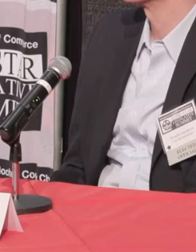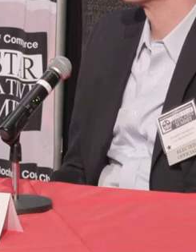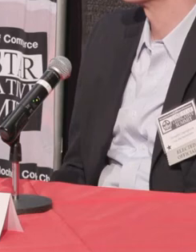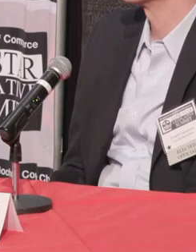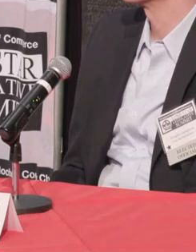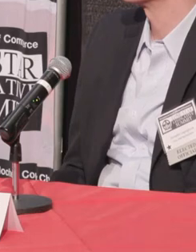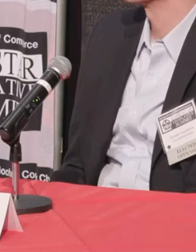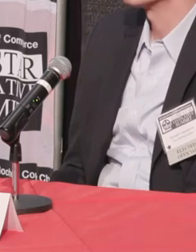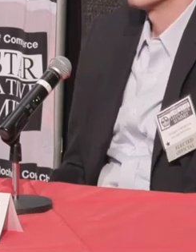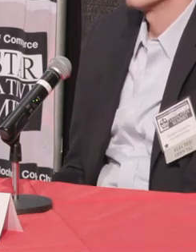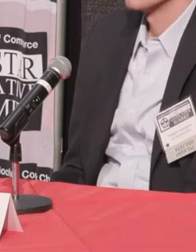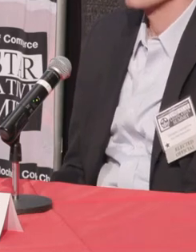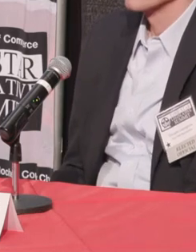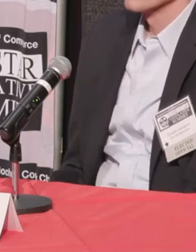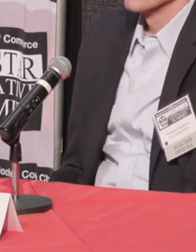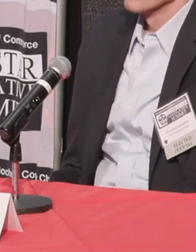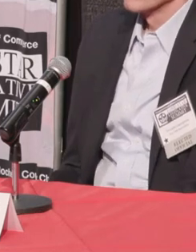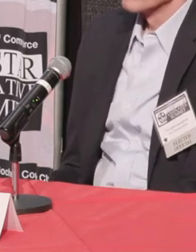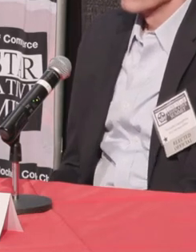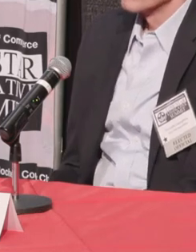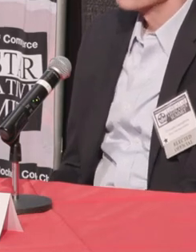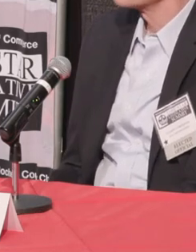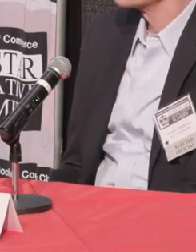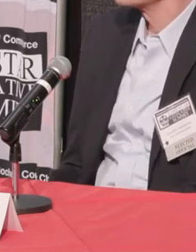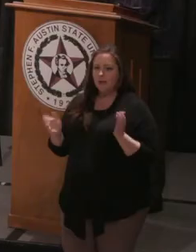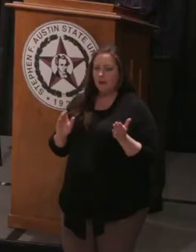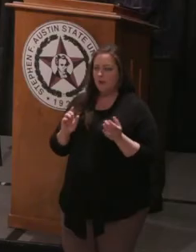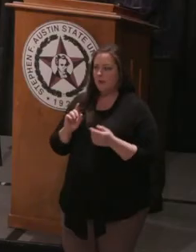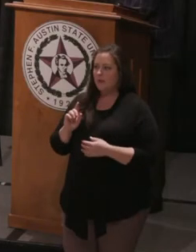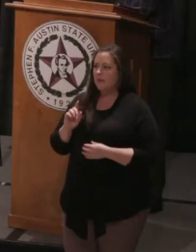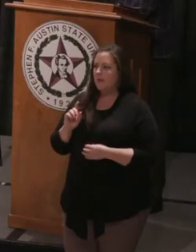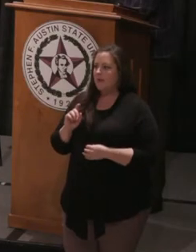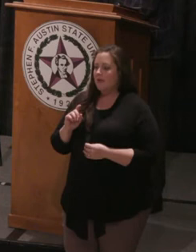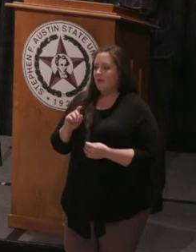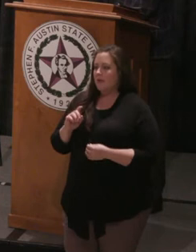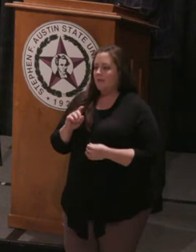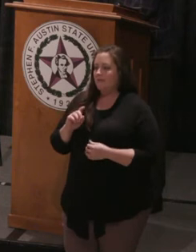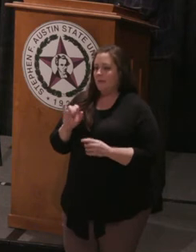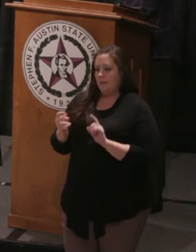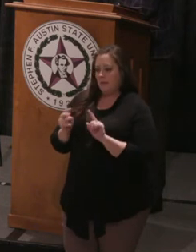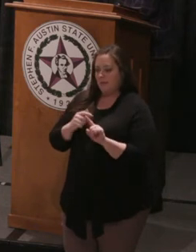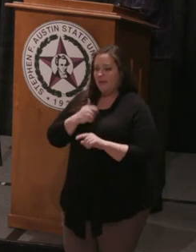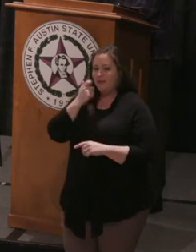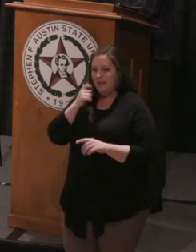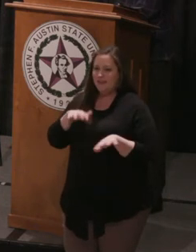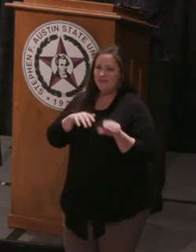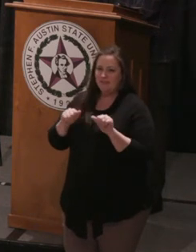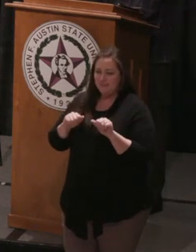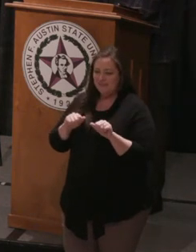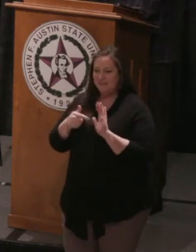is comparable really at all. I don't think our chairman was quite able to elucidate the position I just took when